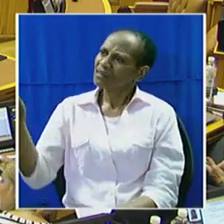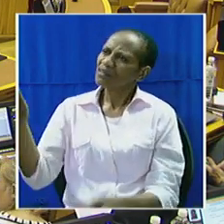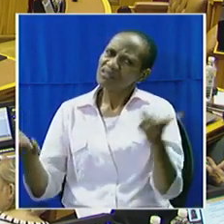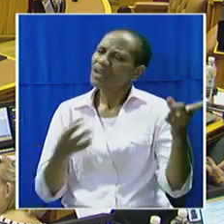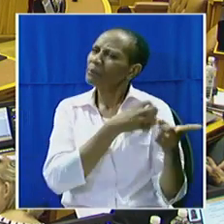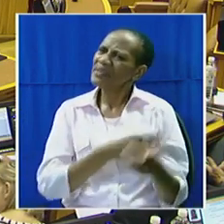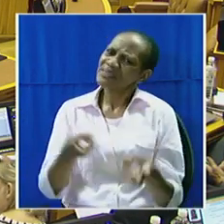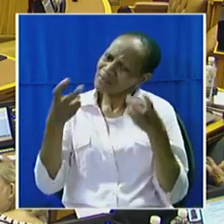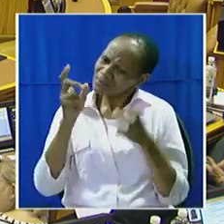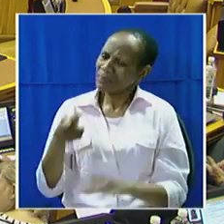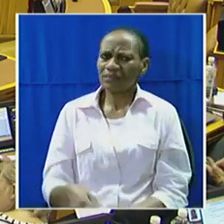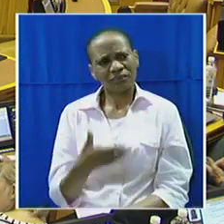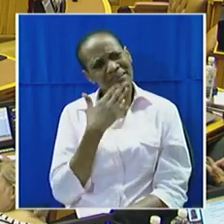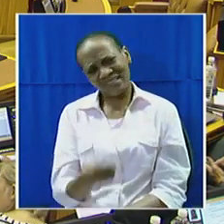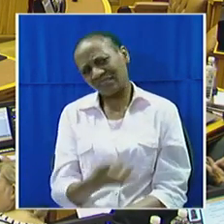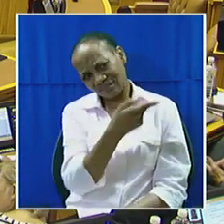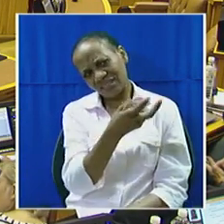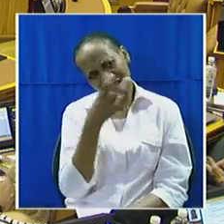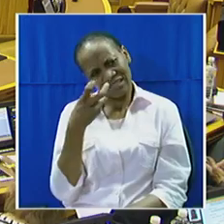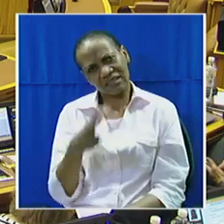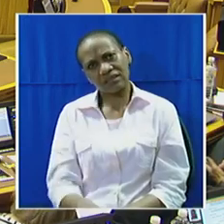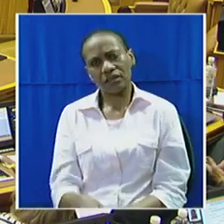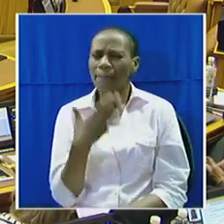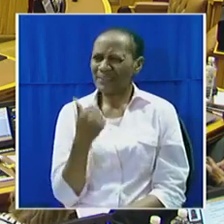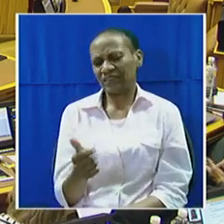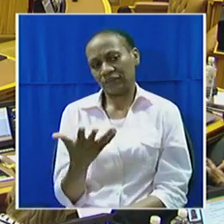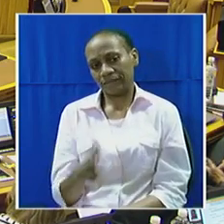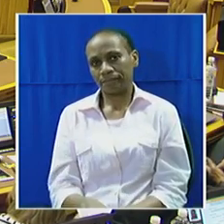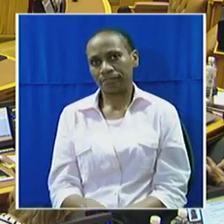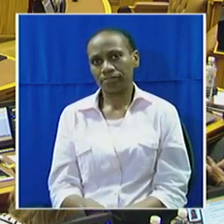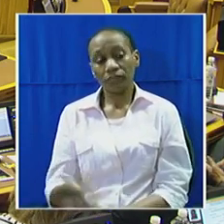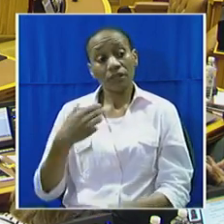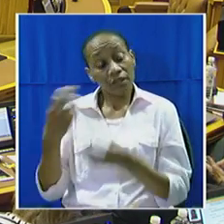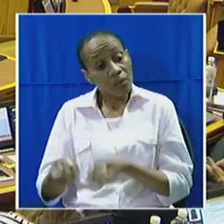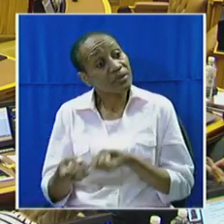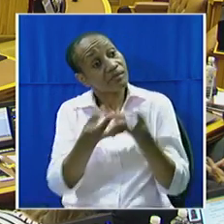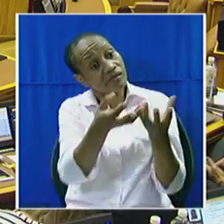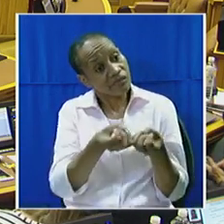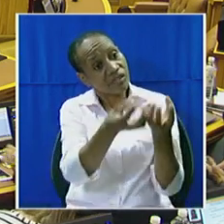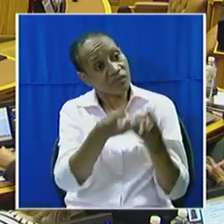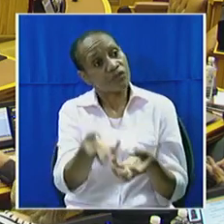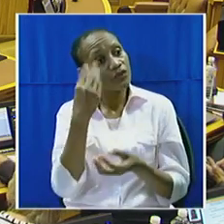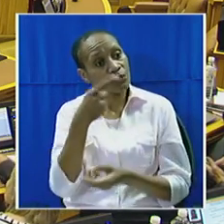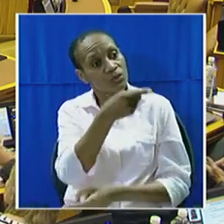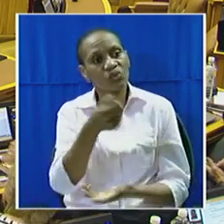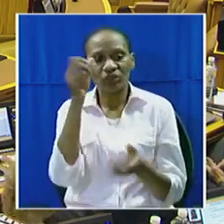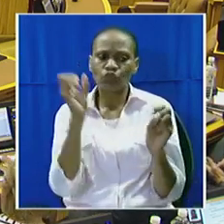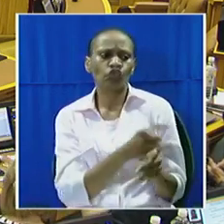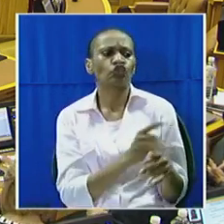Pay attention and listen. Eh? Please. Honorable We are giving Ndlozi. wisdom there. You are busy Honorable having a Ndlozi. chit